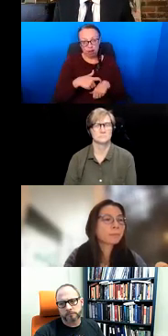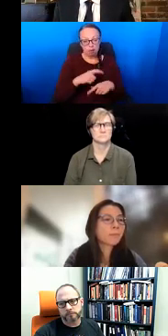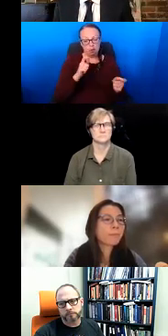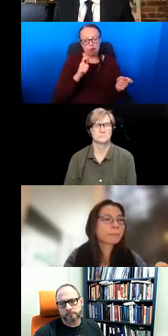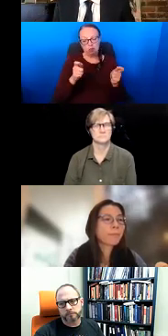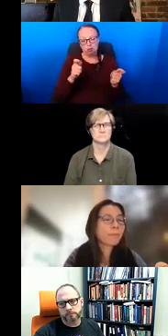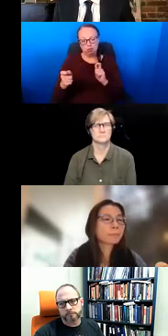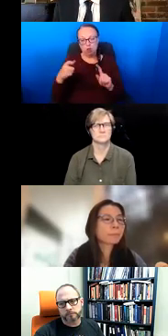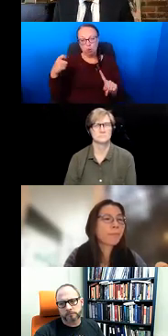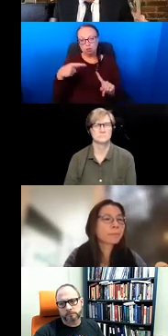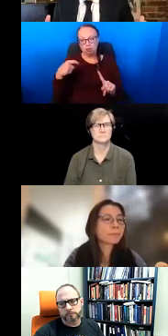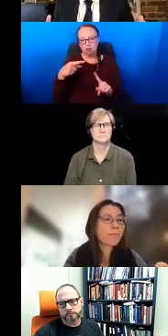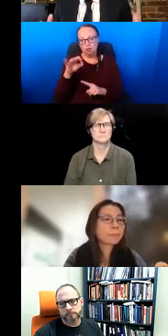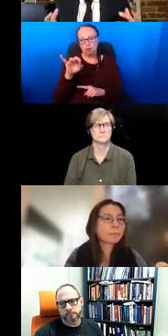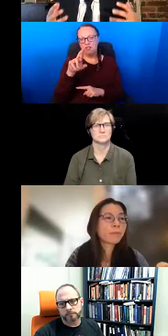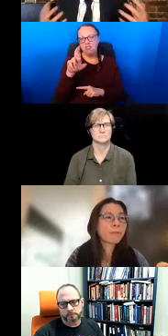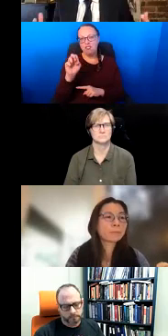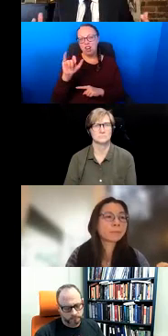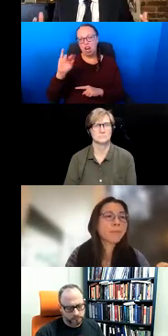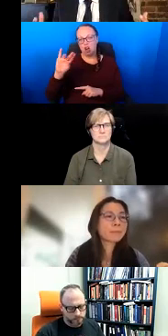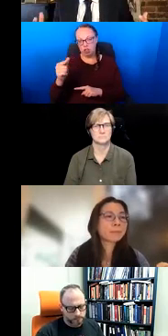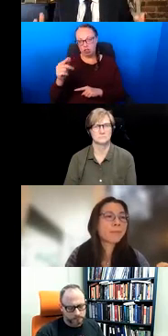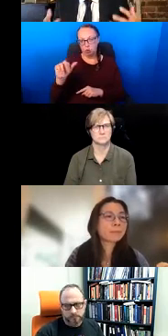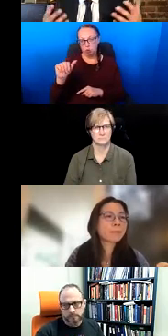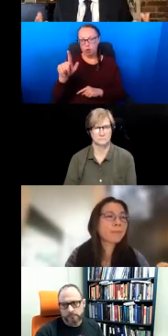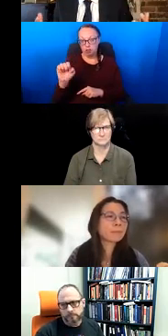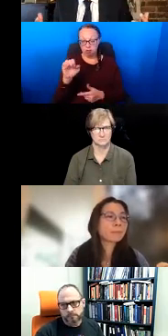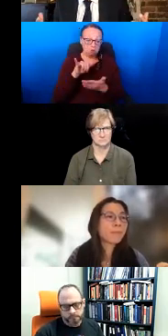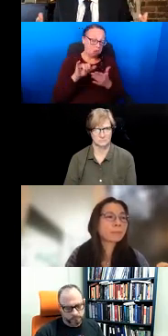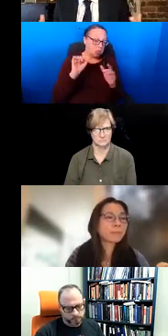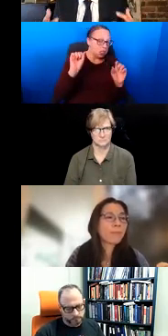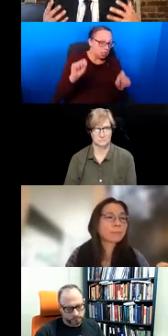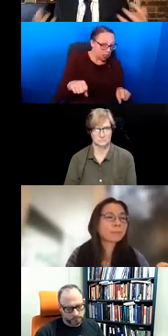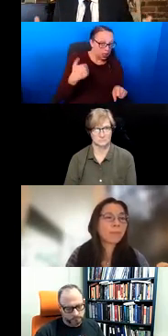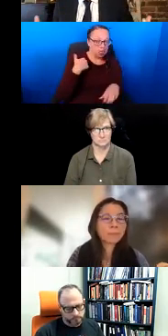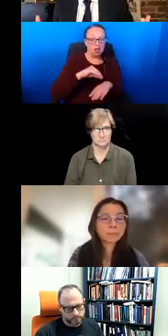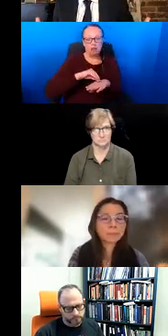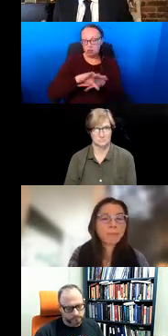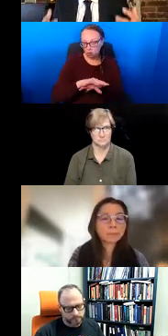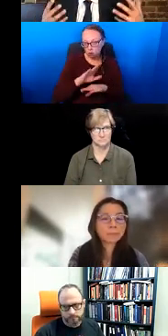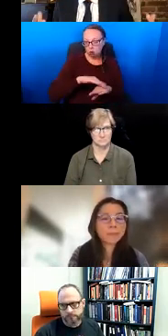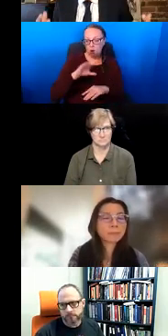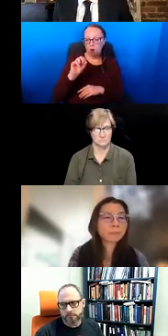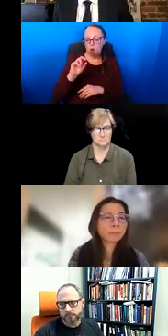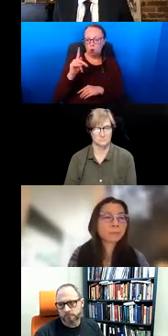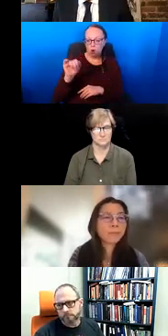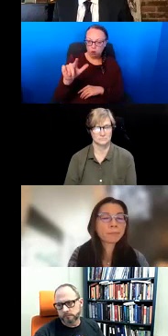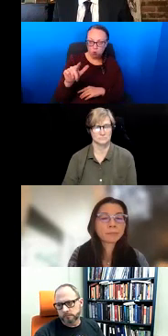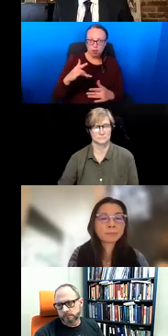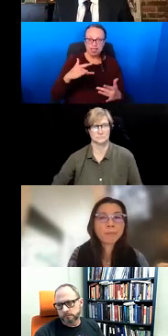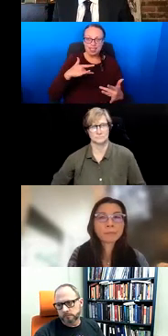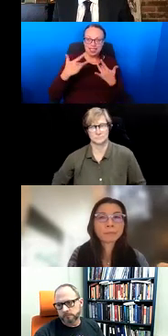firing rates, which can, in the right context, have influences on cortical excitability and on